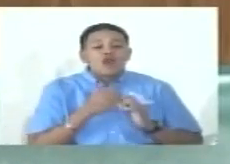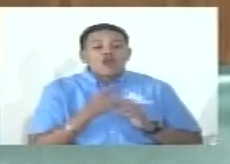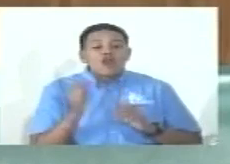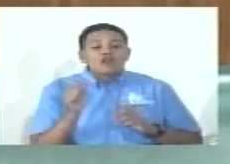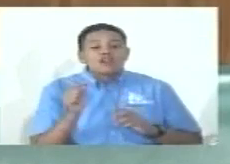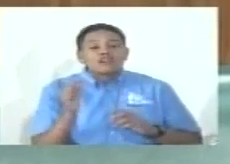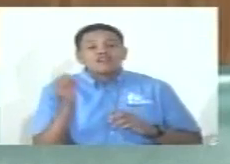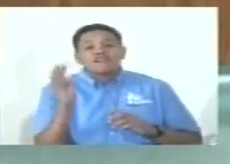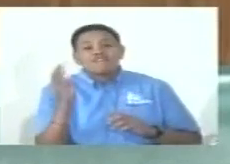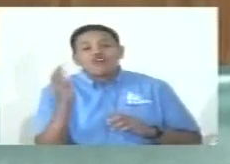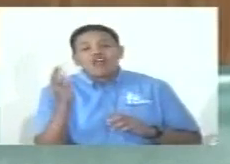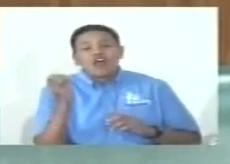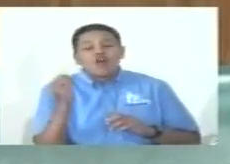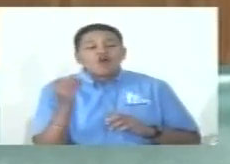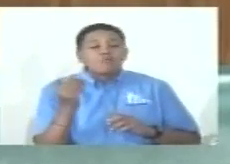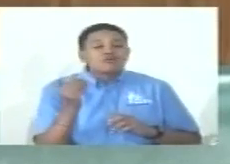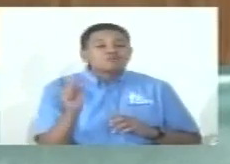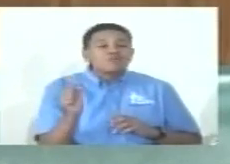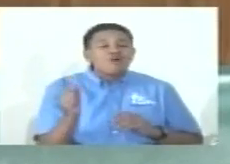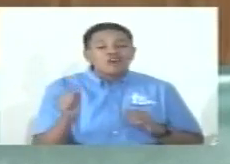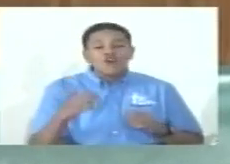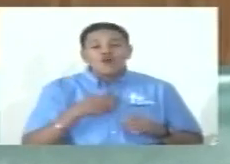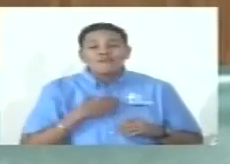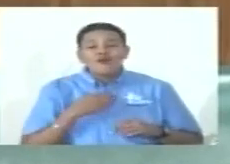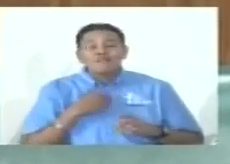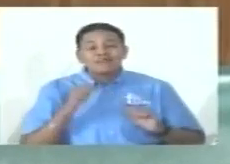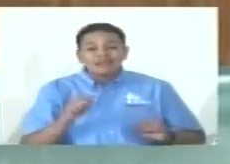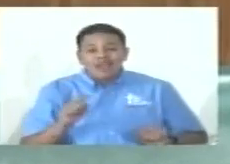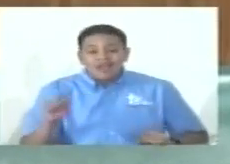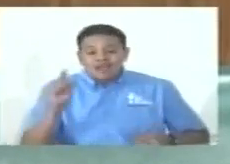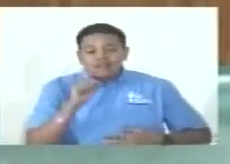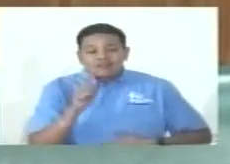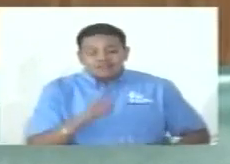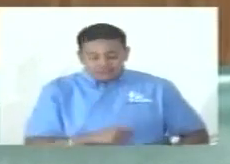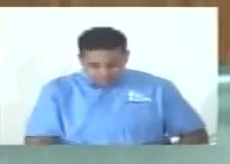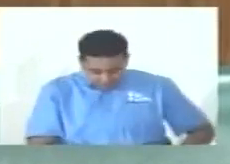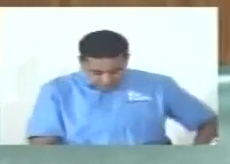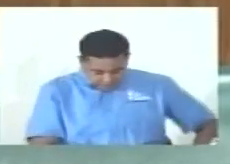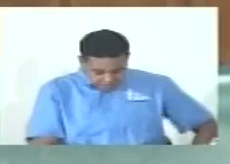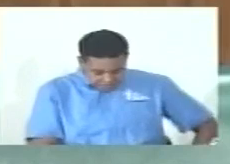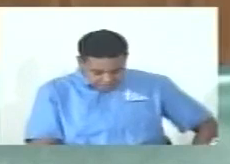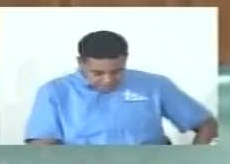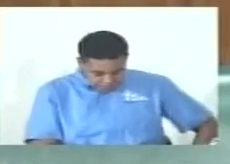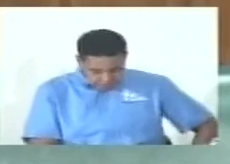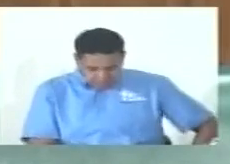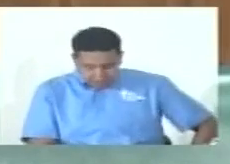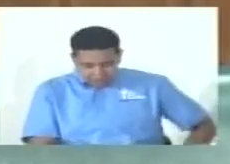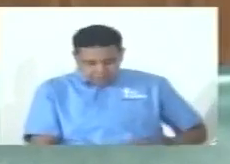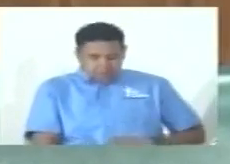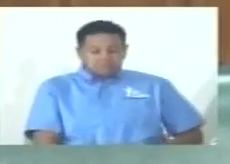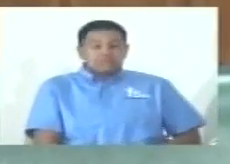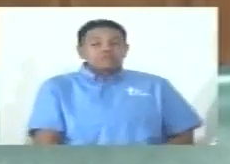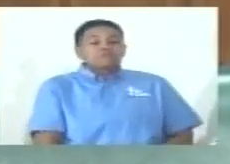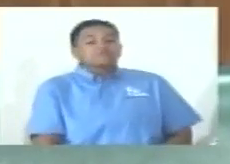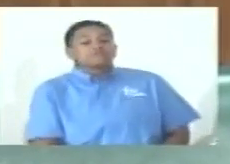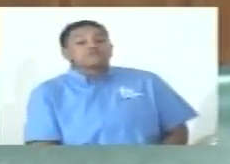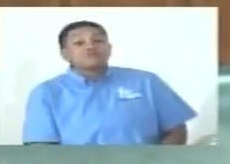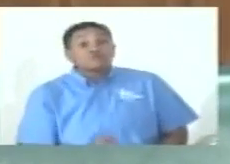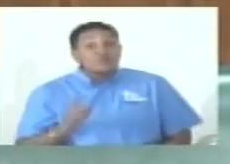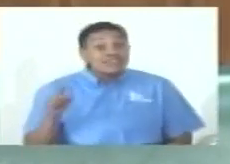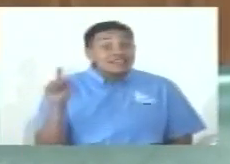how little $4, whatever the figure was, But to them, it may be